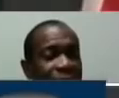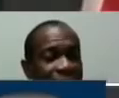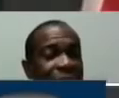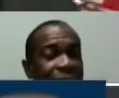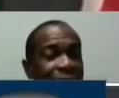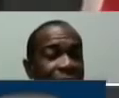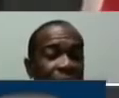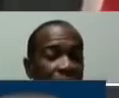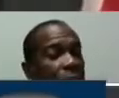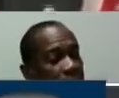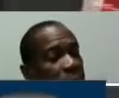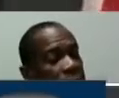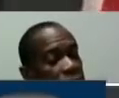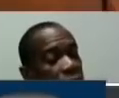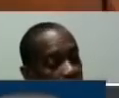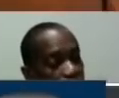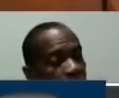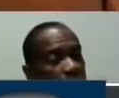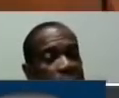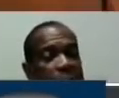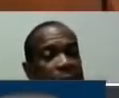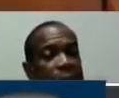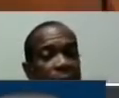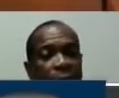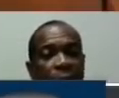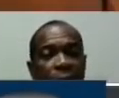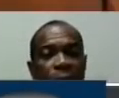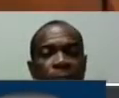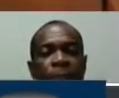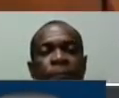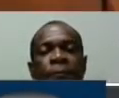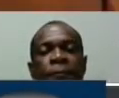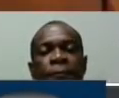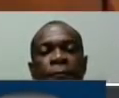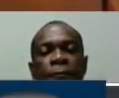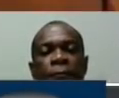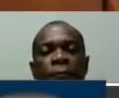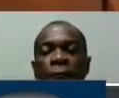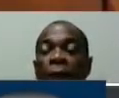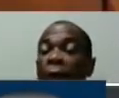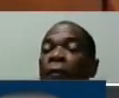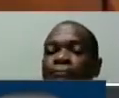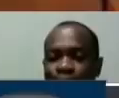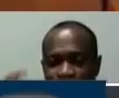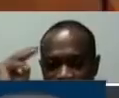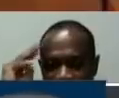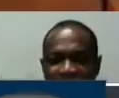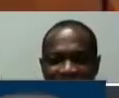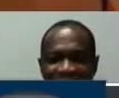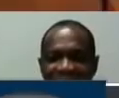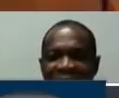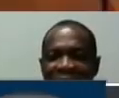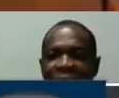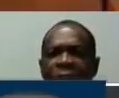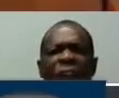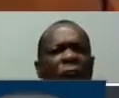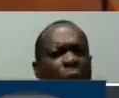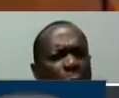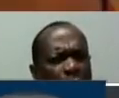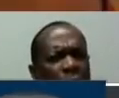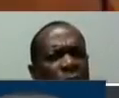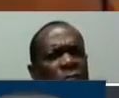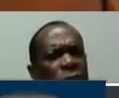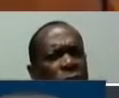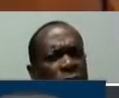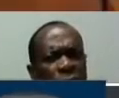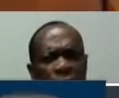so to do. So the Minister can update you as to where we are at. Thank you. So I do want to reassure the people of Tobago and Trinidad